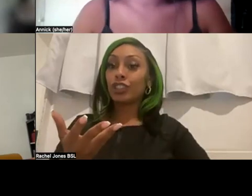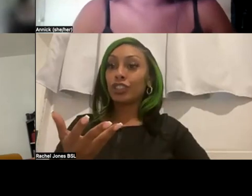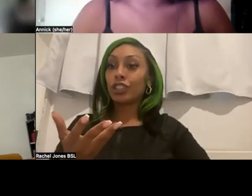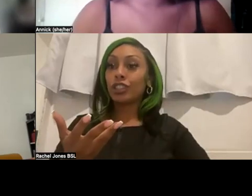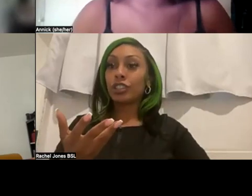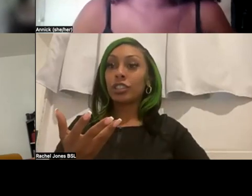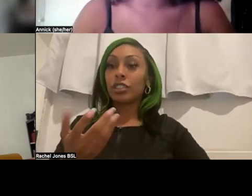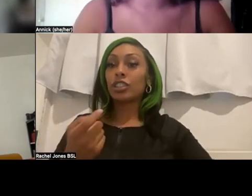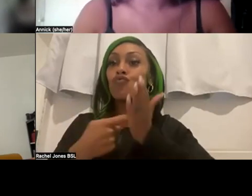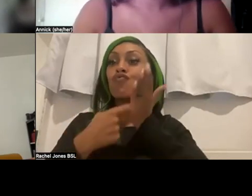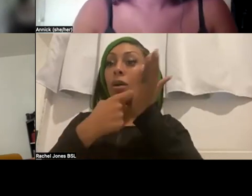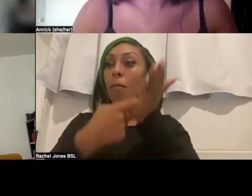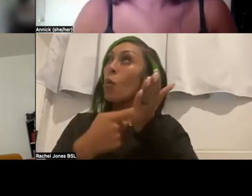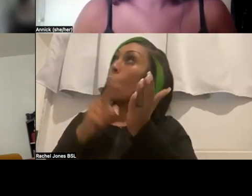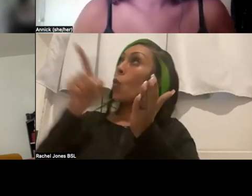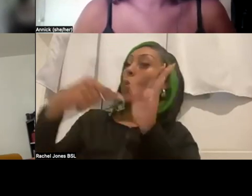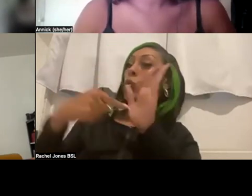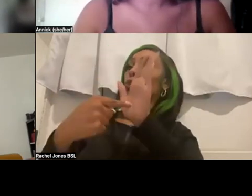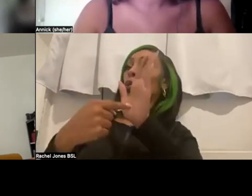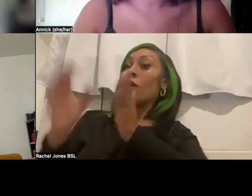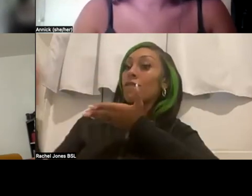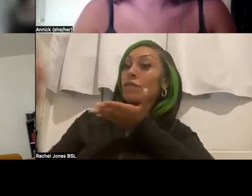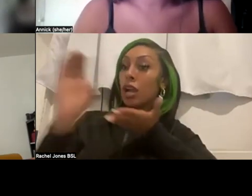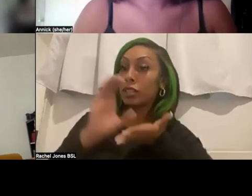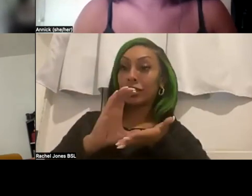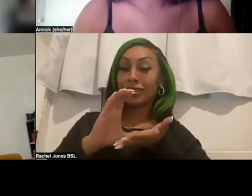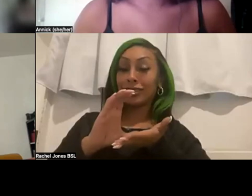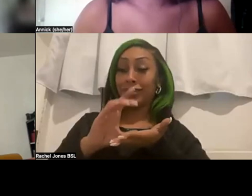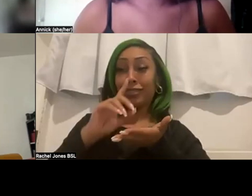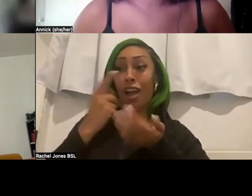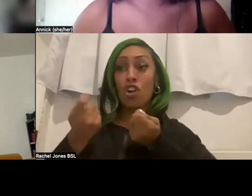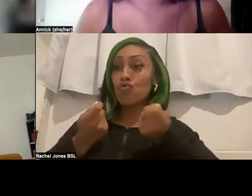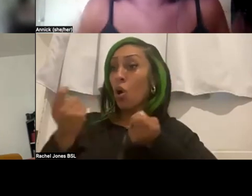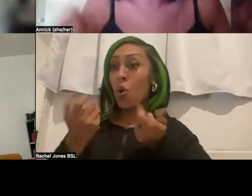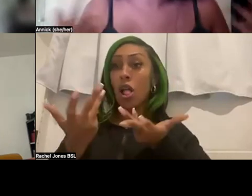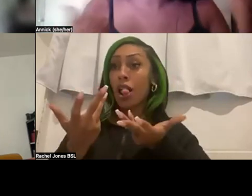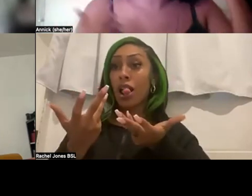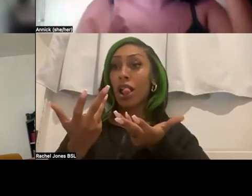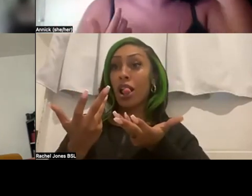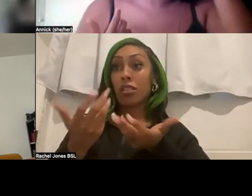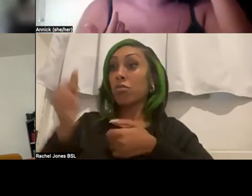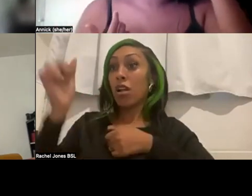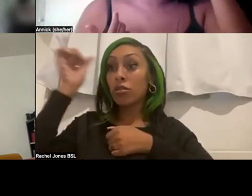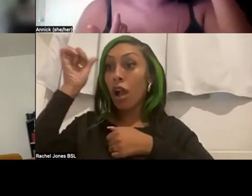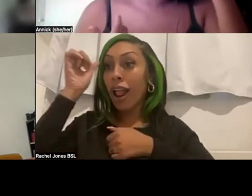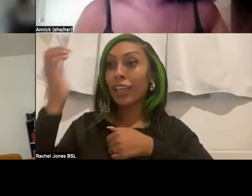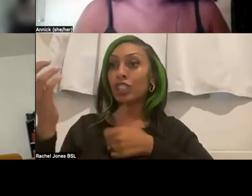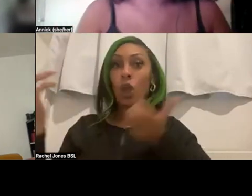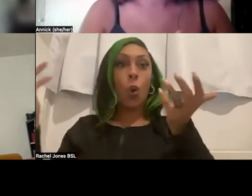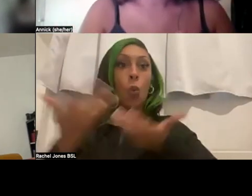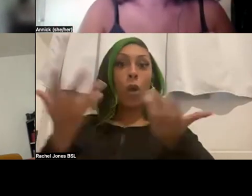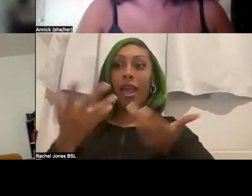in reporting to funders, and you have very little control or knowledge really of where this data ends